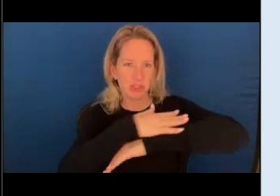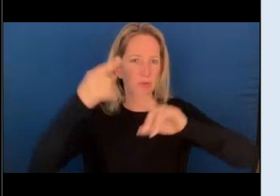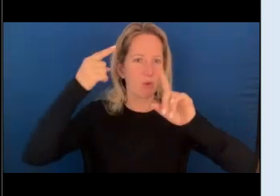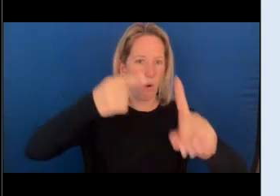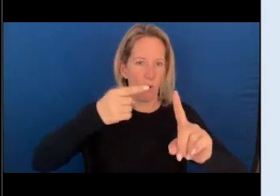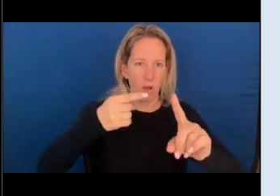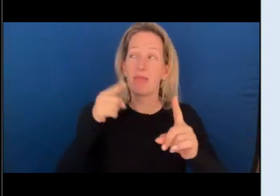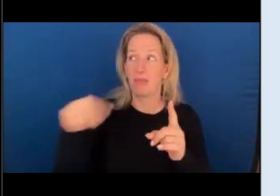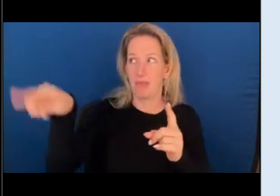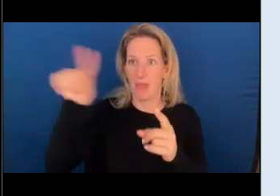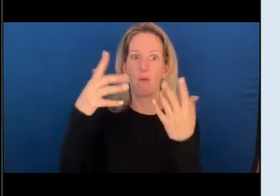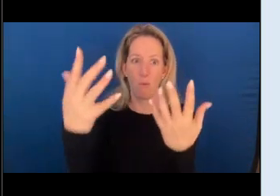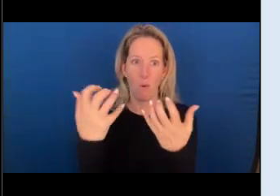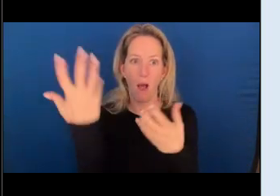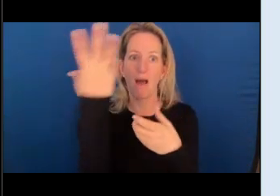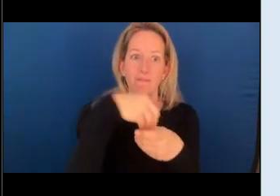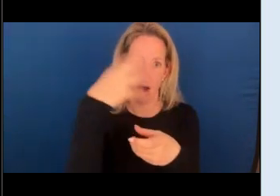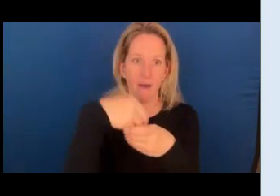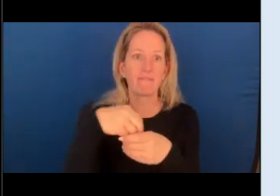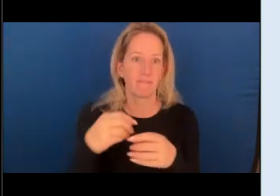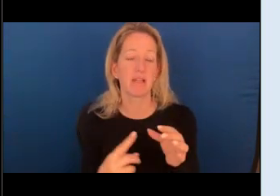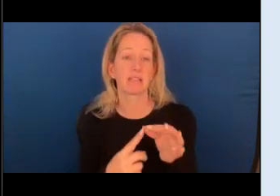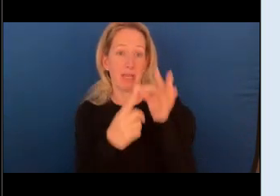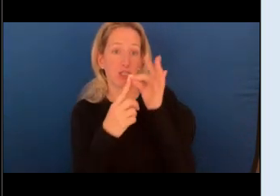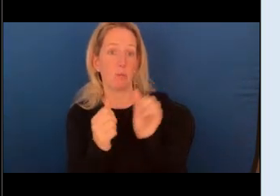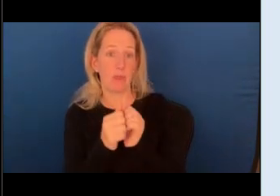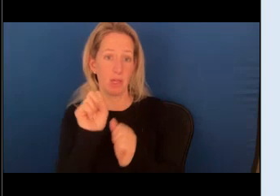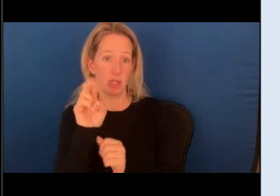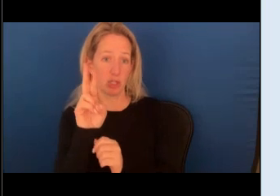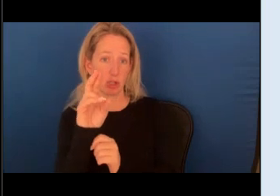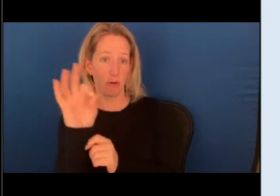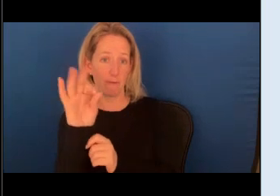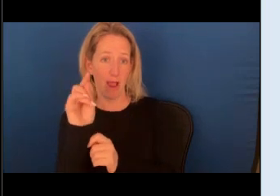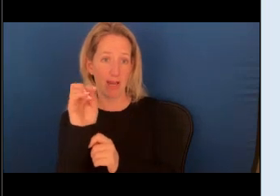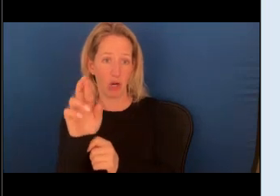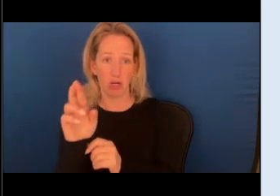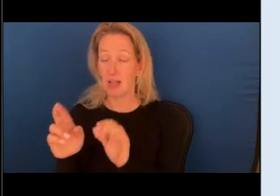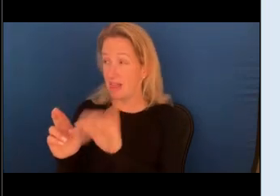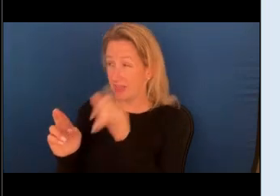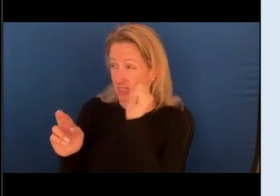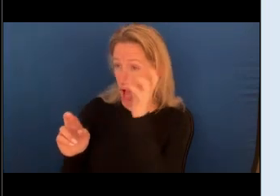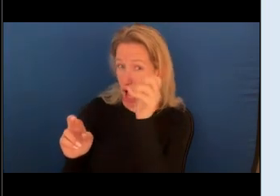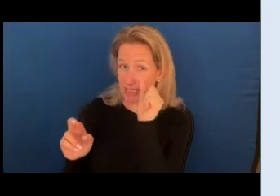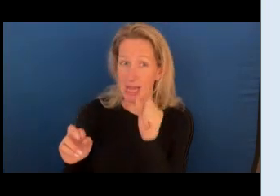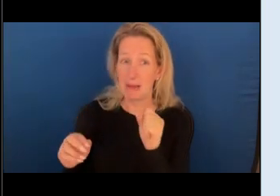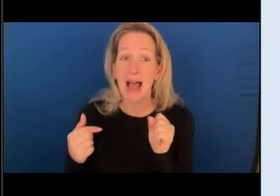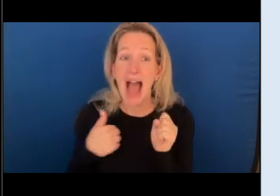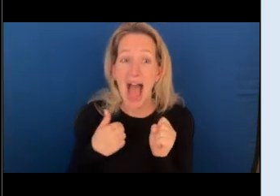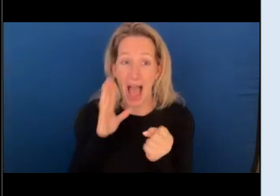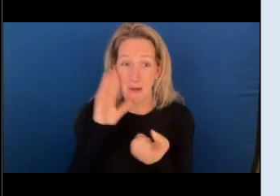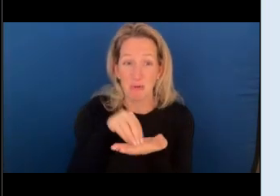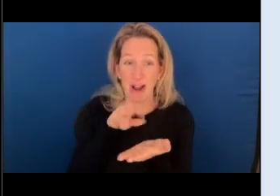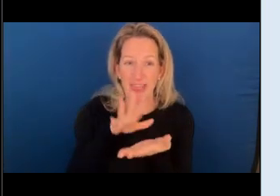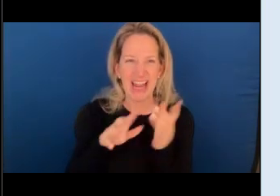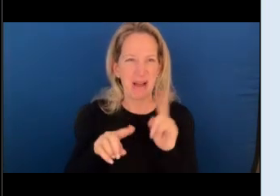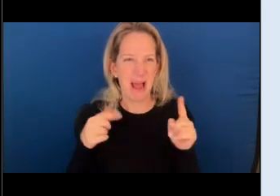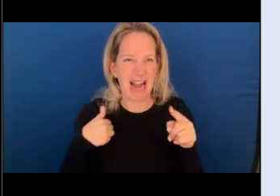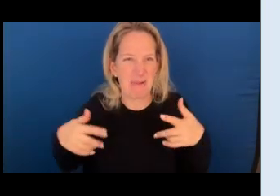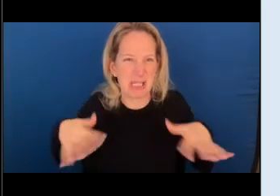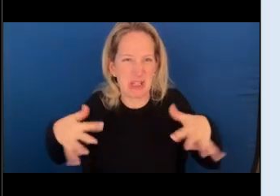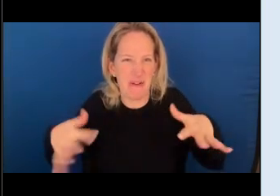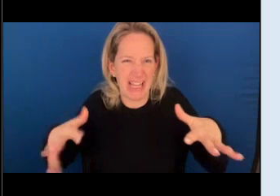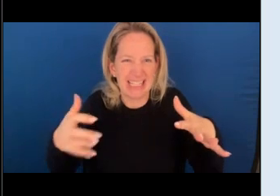with partners like Surfrider. That's awesome. Can we touch base later? I would write that down, but I was nervous and forgot a pen. So